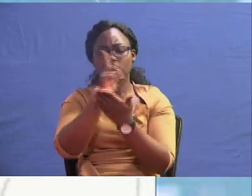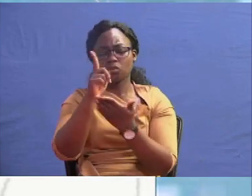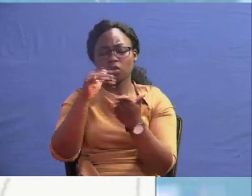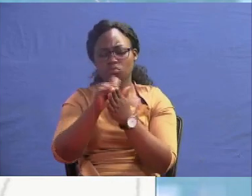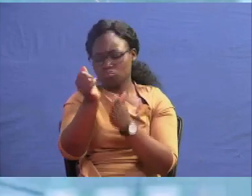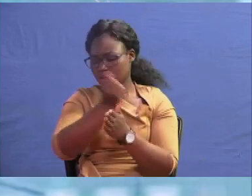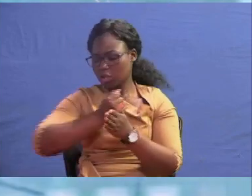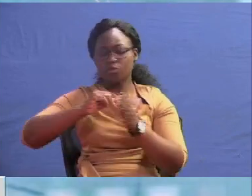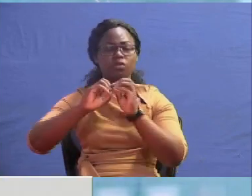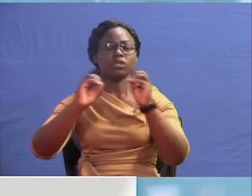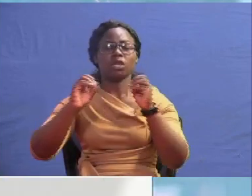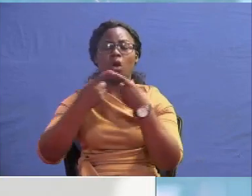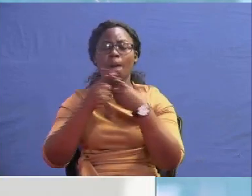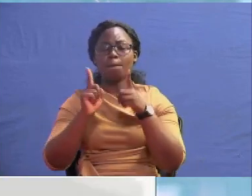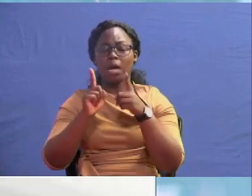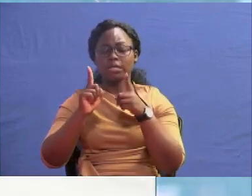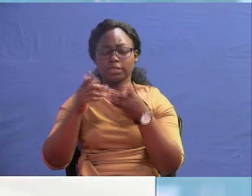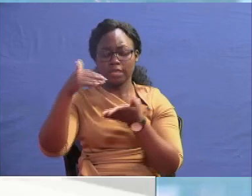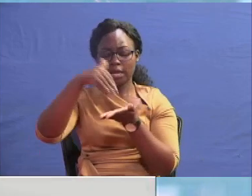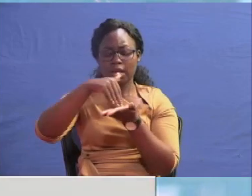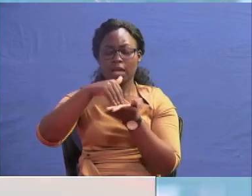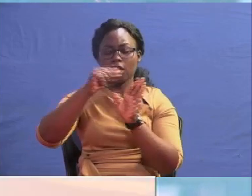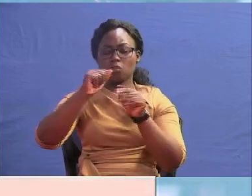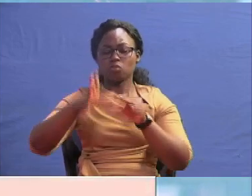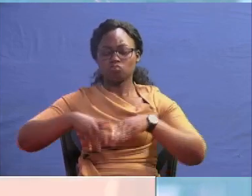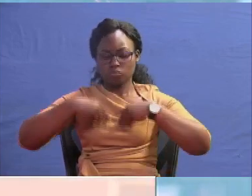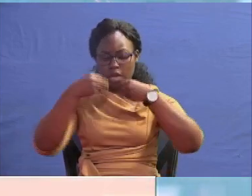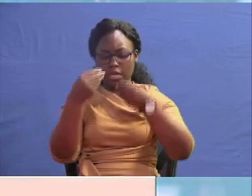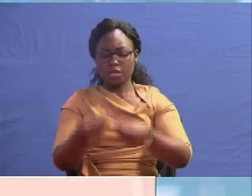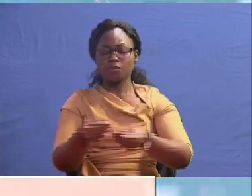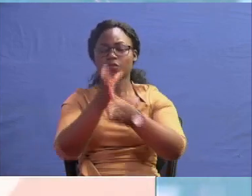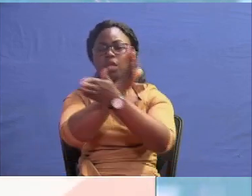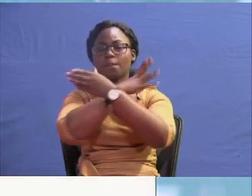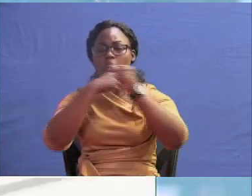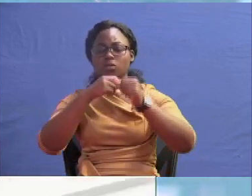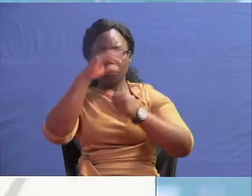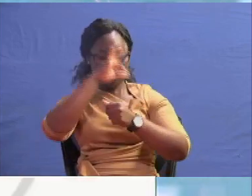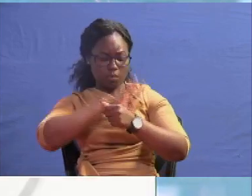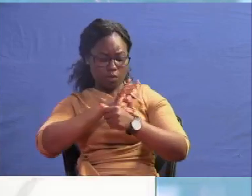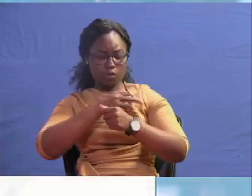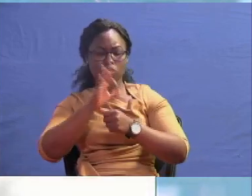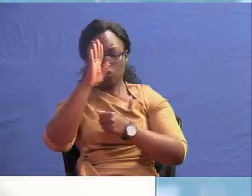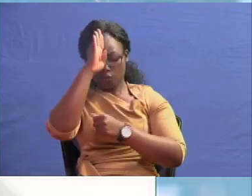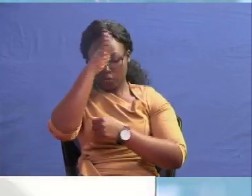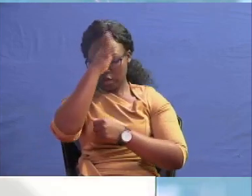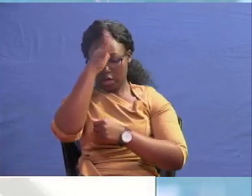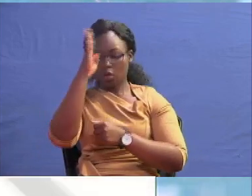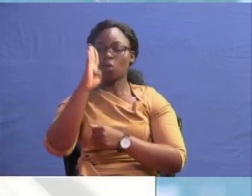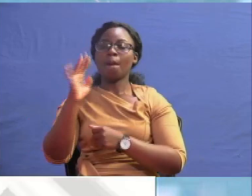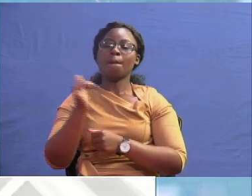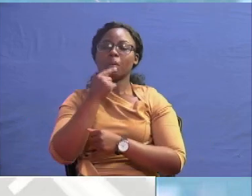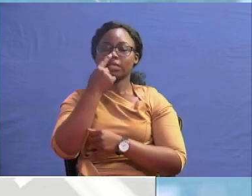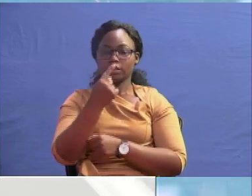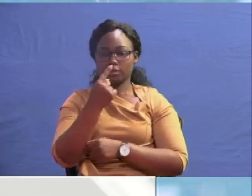deny. Mm-hmm. But again, I will give the president the benefit of the doubt by saying